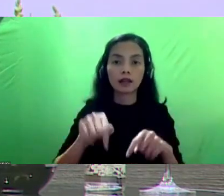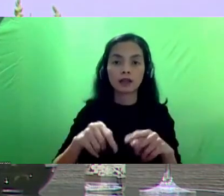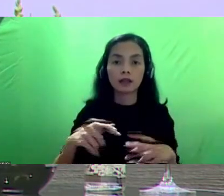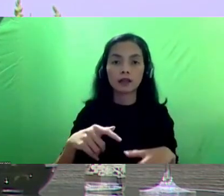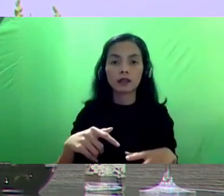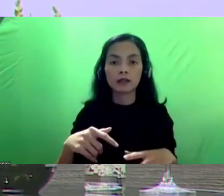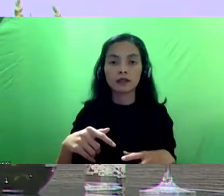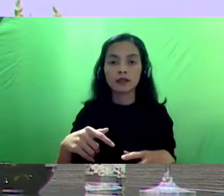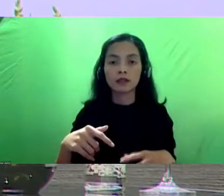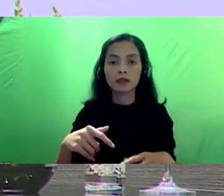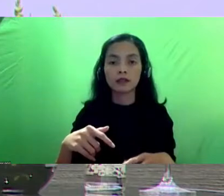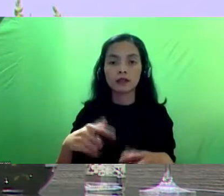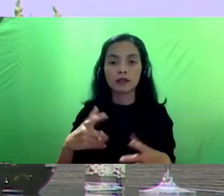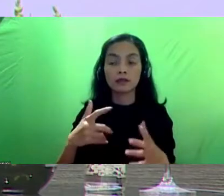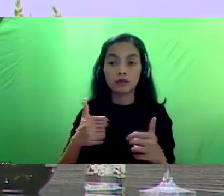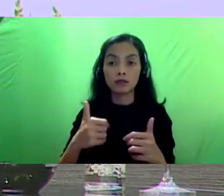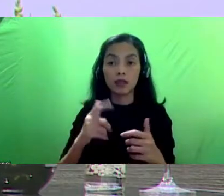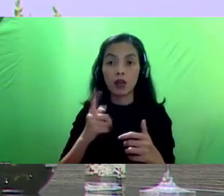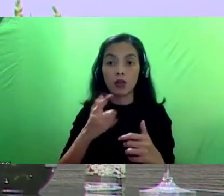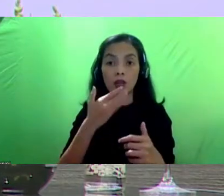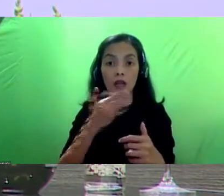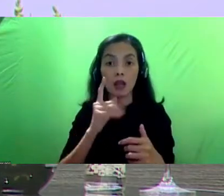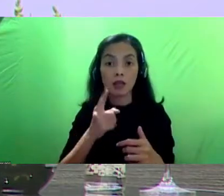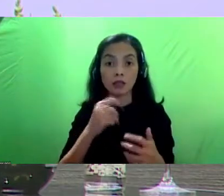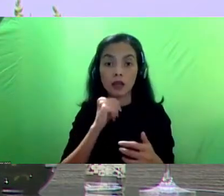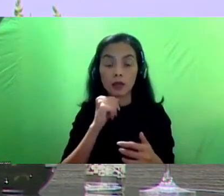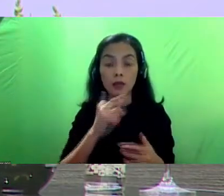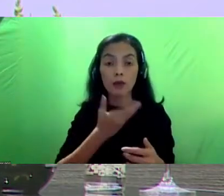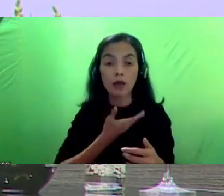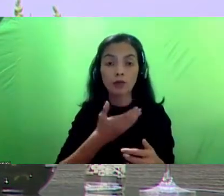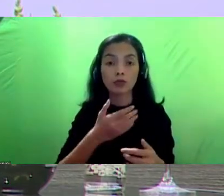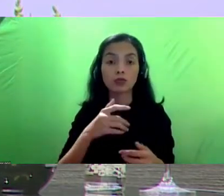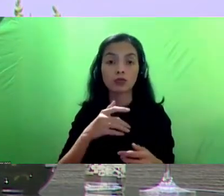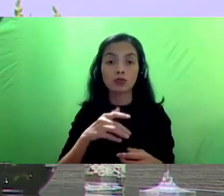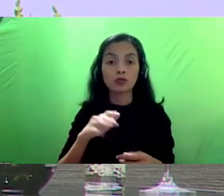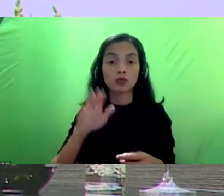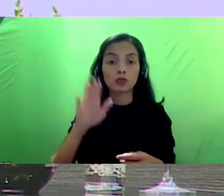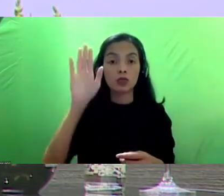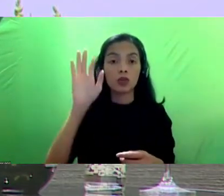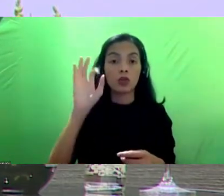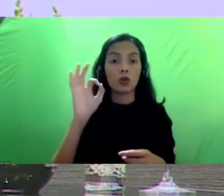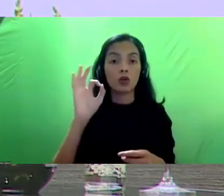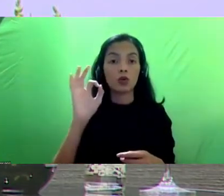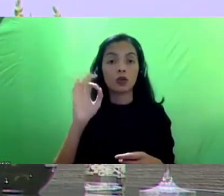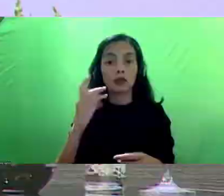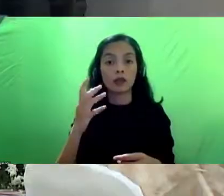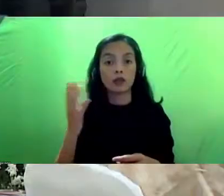occasion, if there's any. Okay, over here.